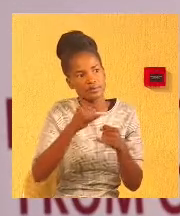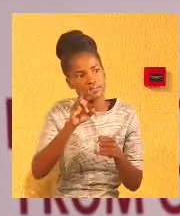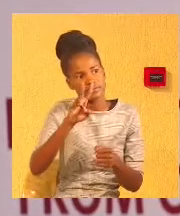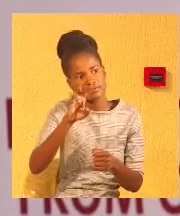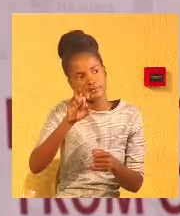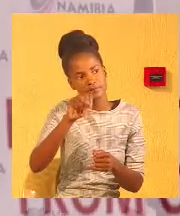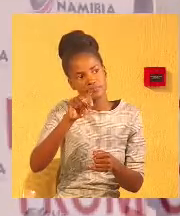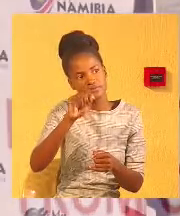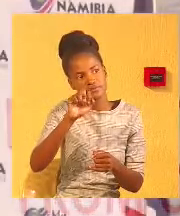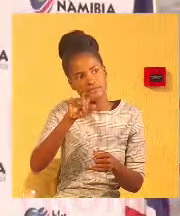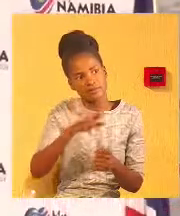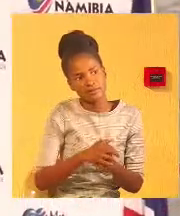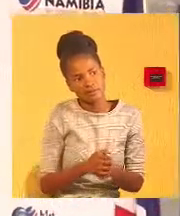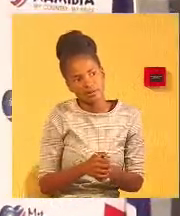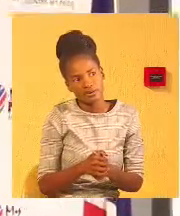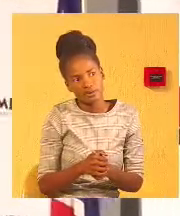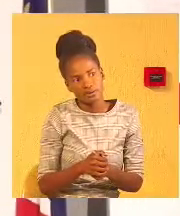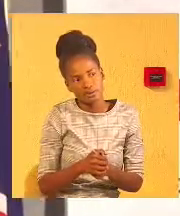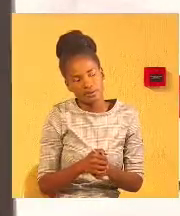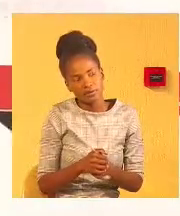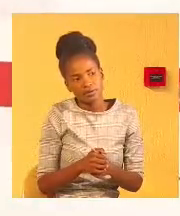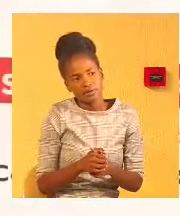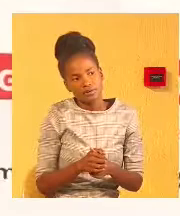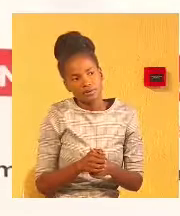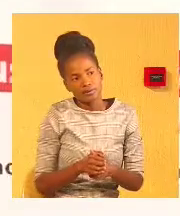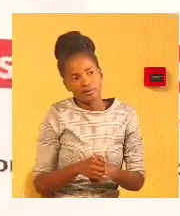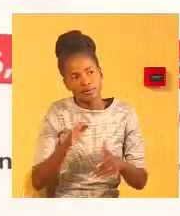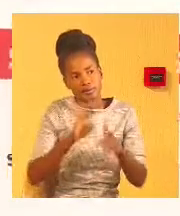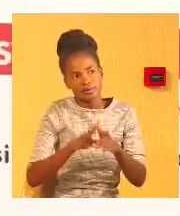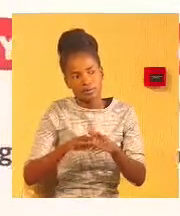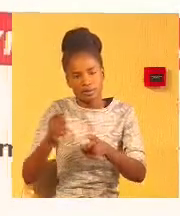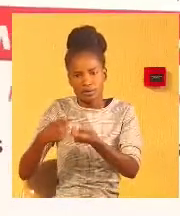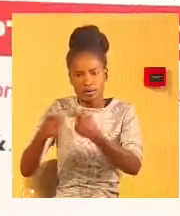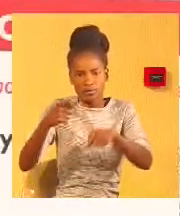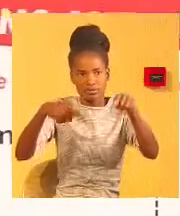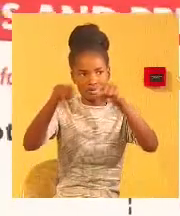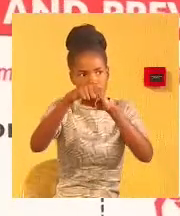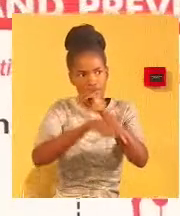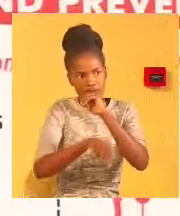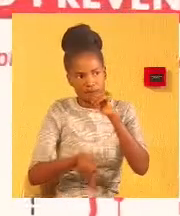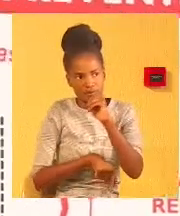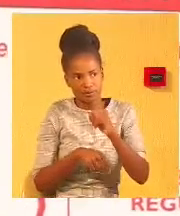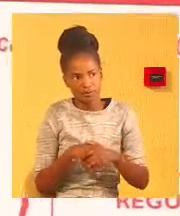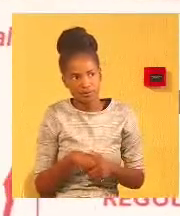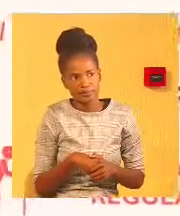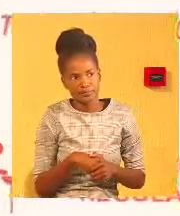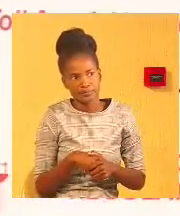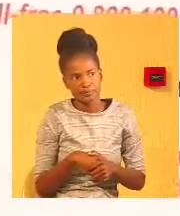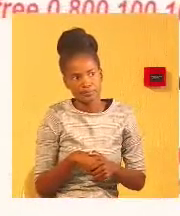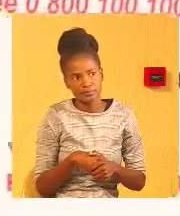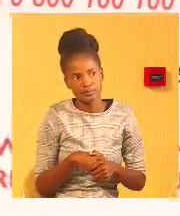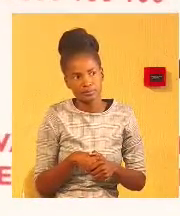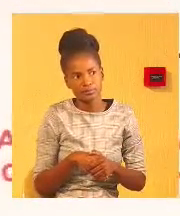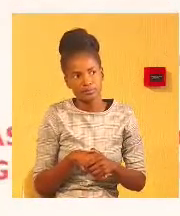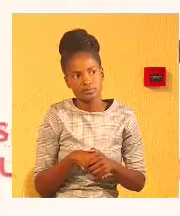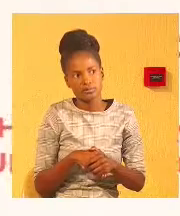you. I think there's massive uncertainty in the medium term in terms of our markets, our export markets, and even our local markets. We are